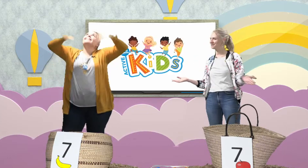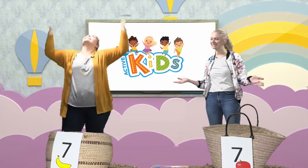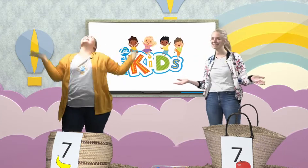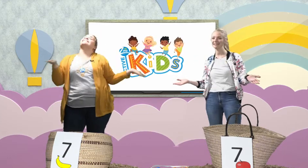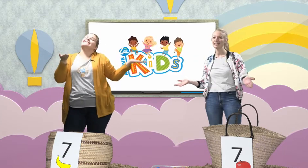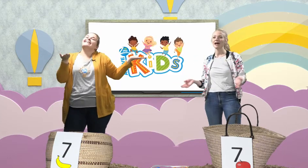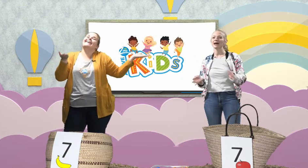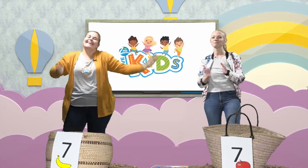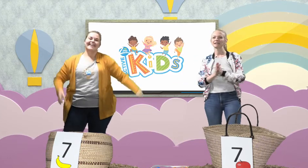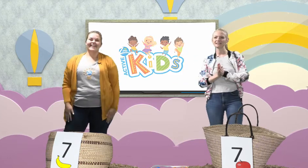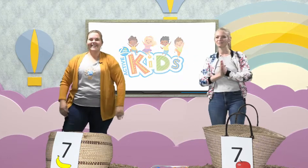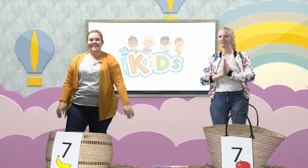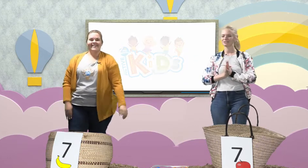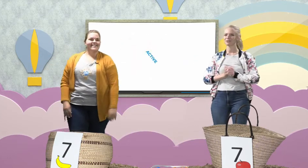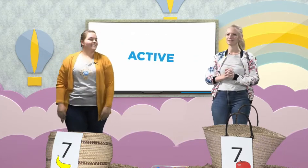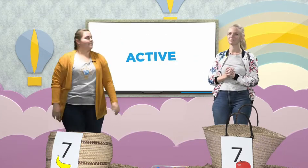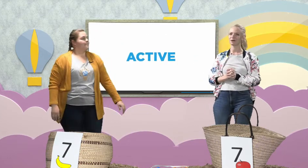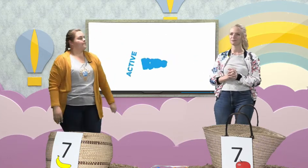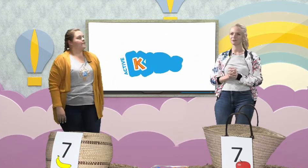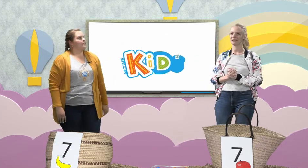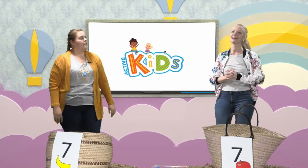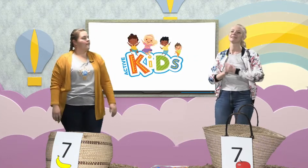as we did. And please join us